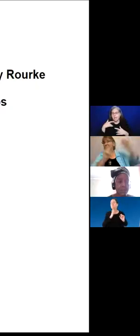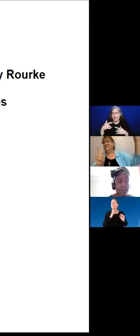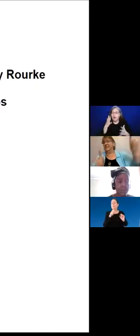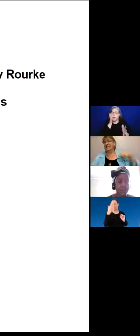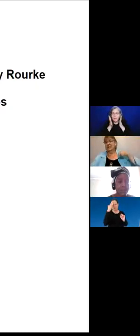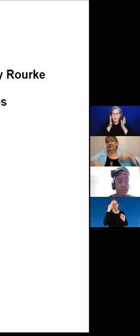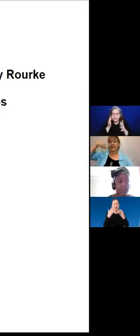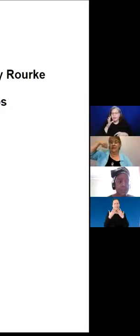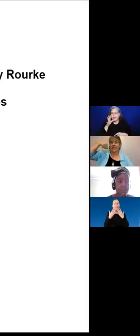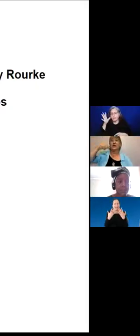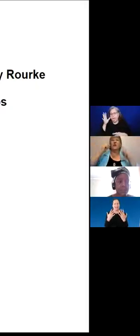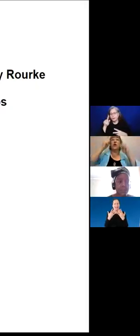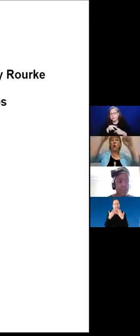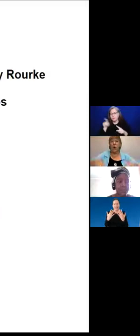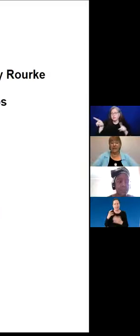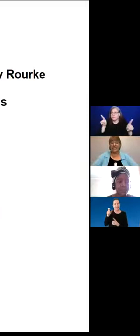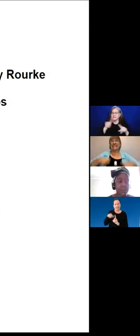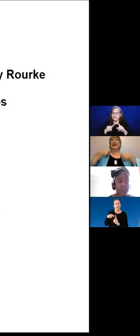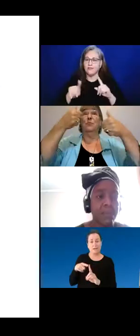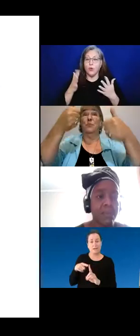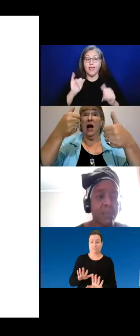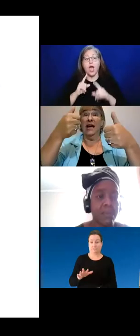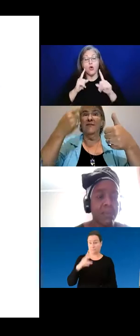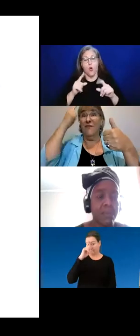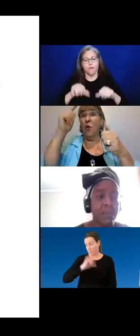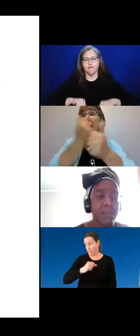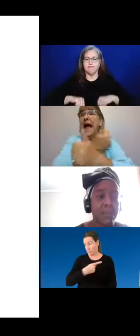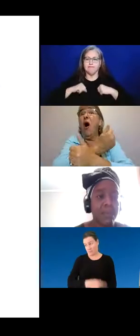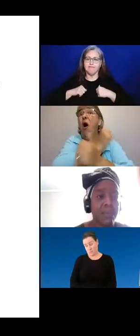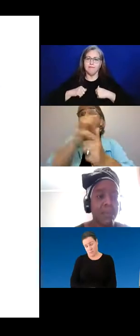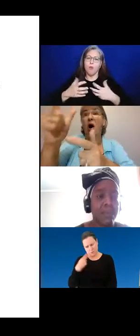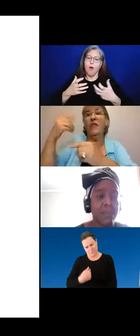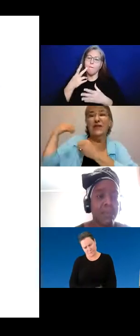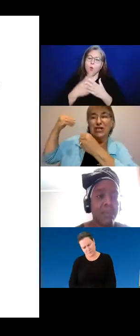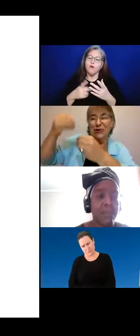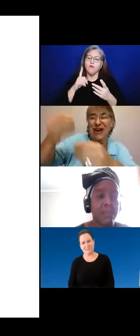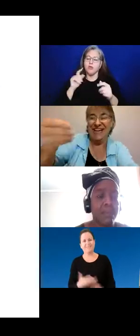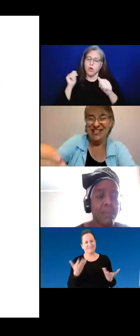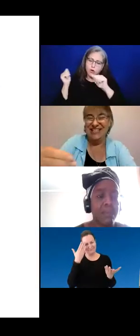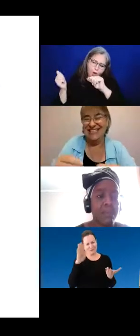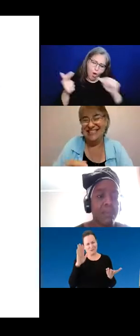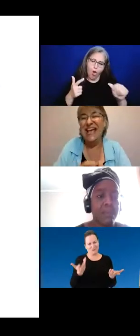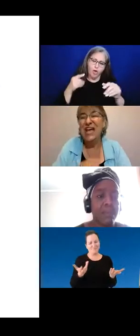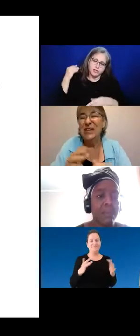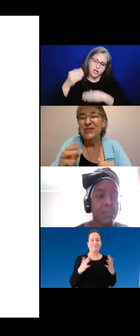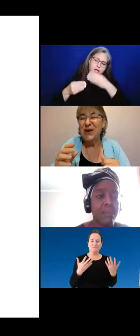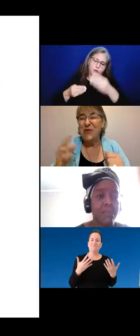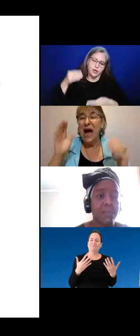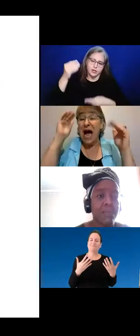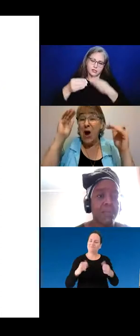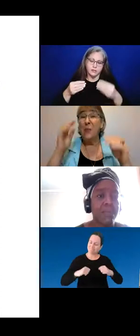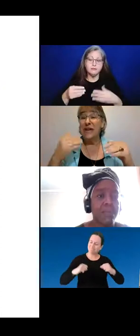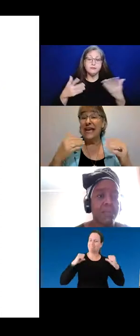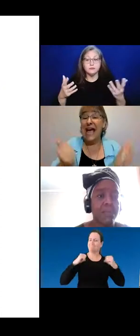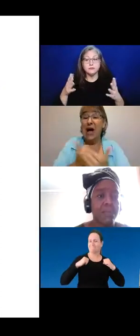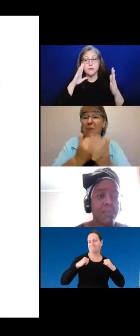are different. So the goal is double pride for all the generations. So